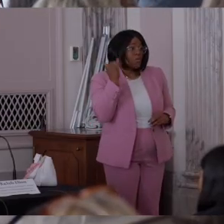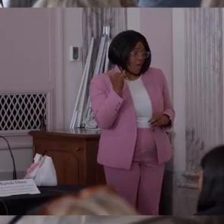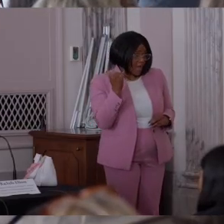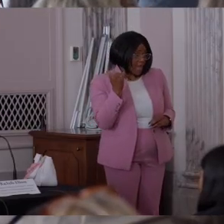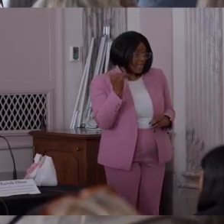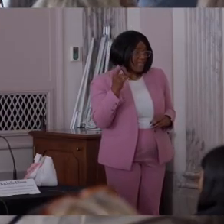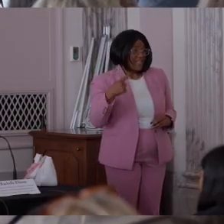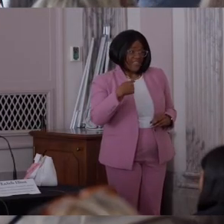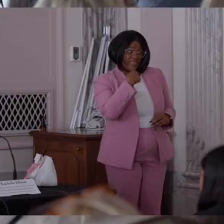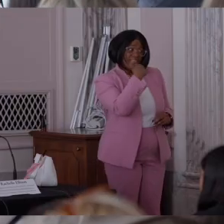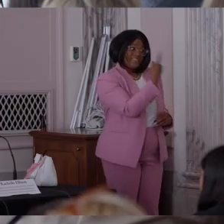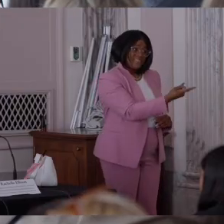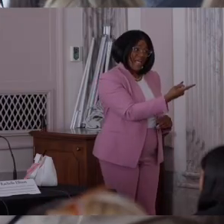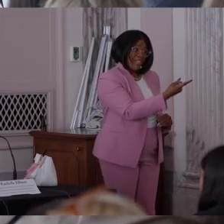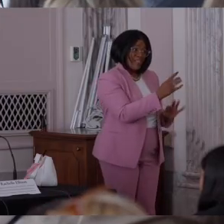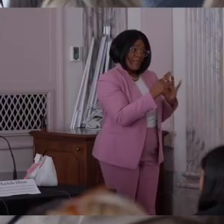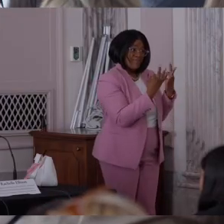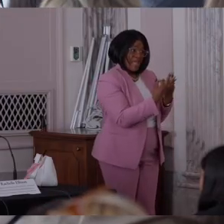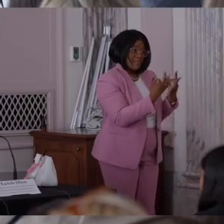express their